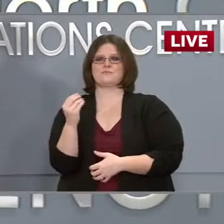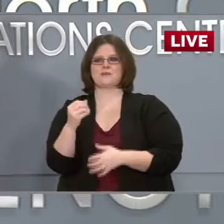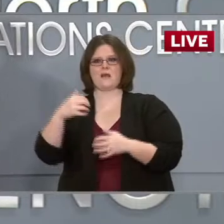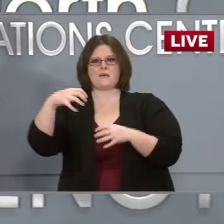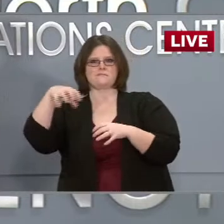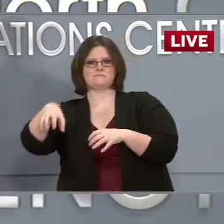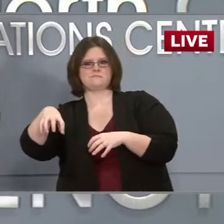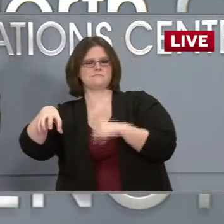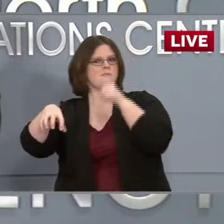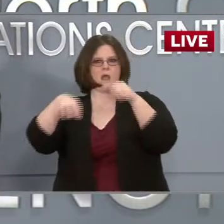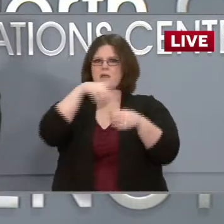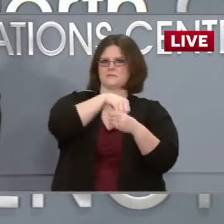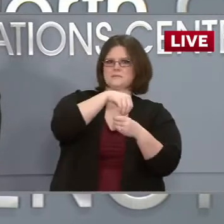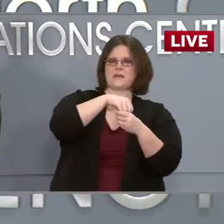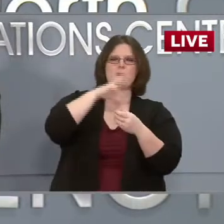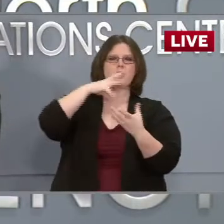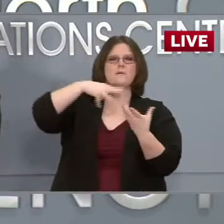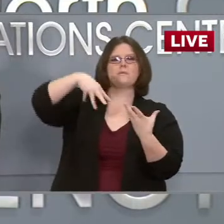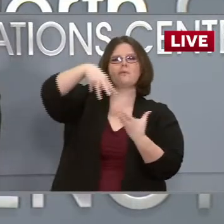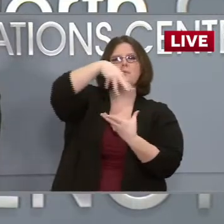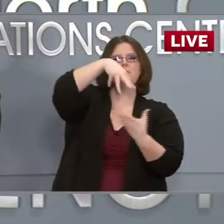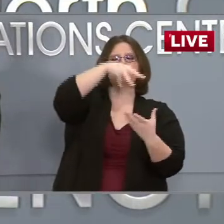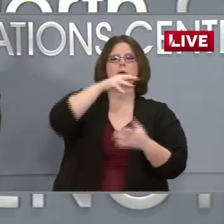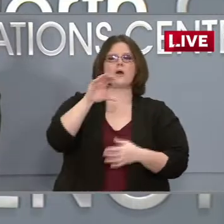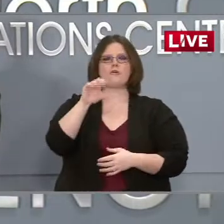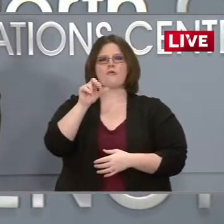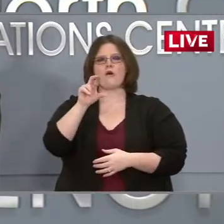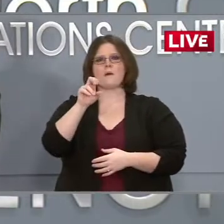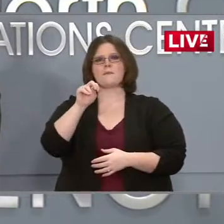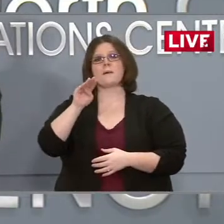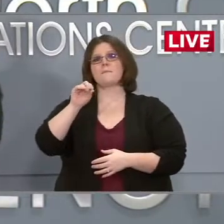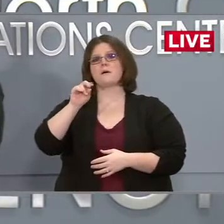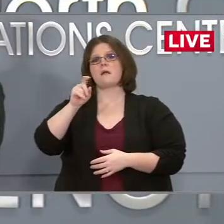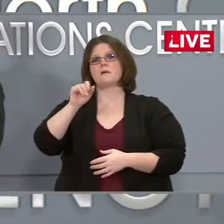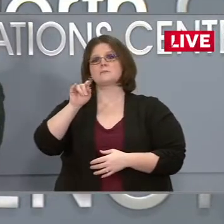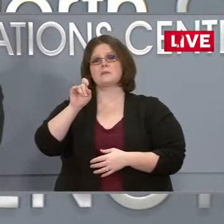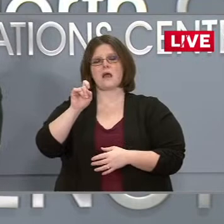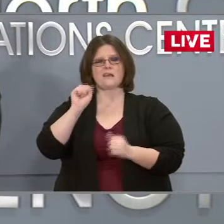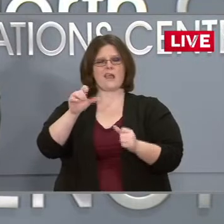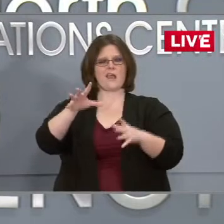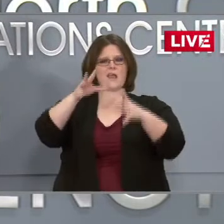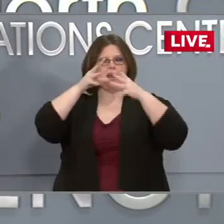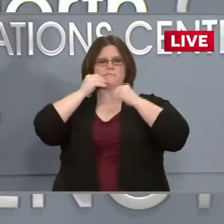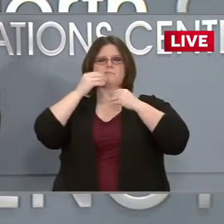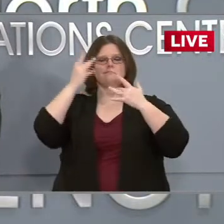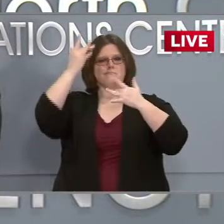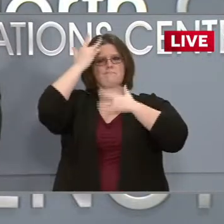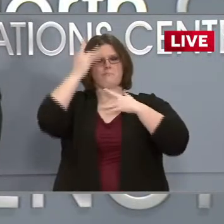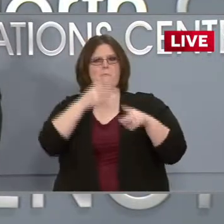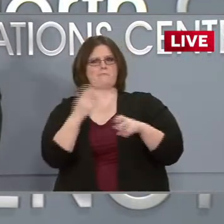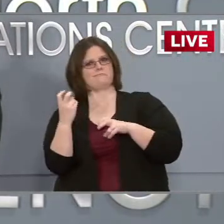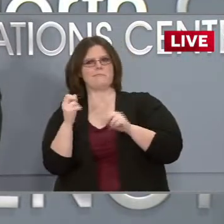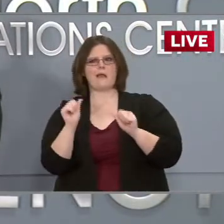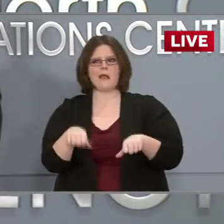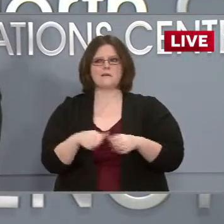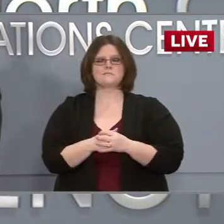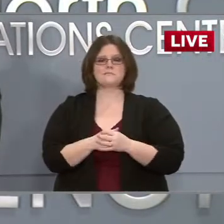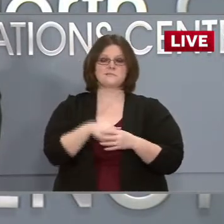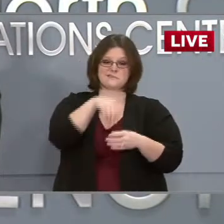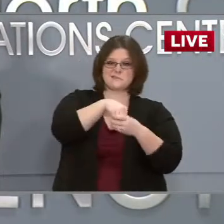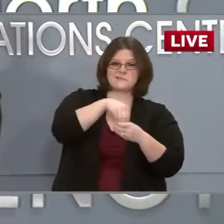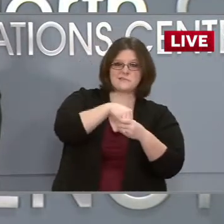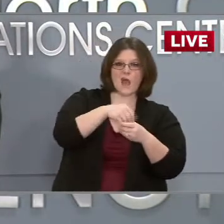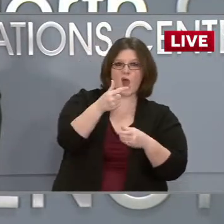monoxide poisoning. Never burn charcoal indoors or use a gas grill indoors. And remember to